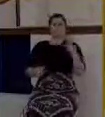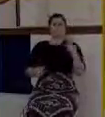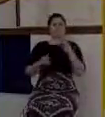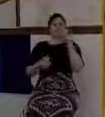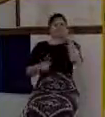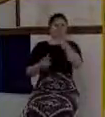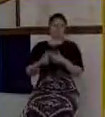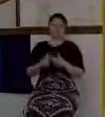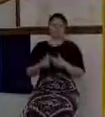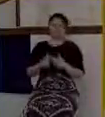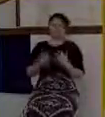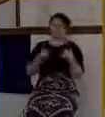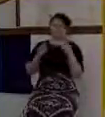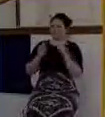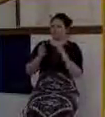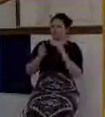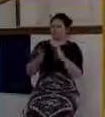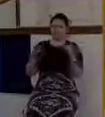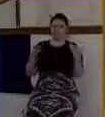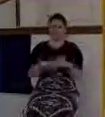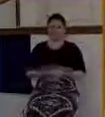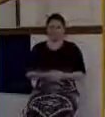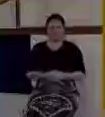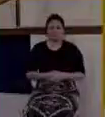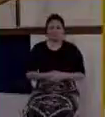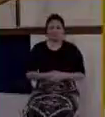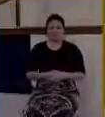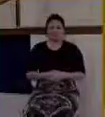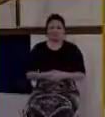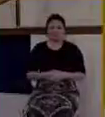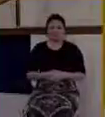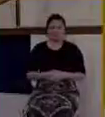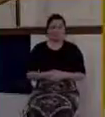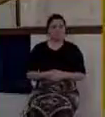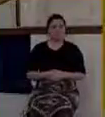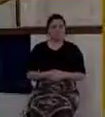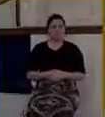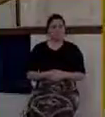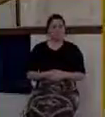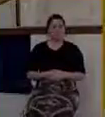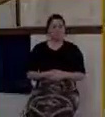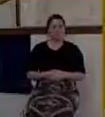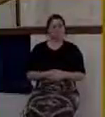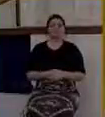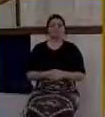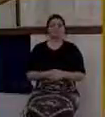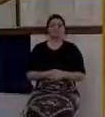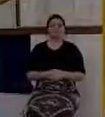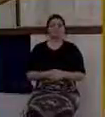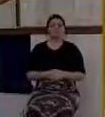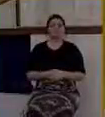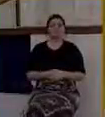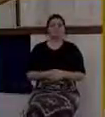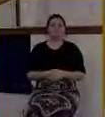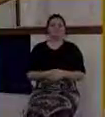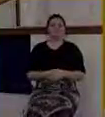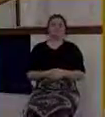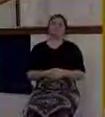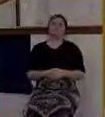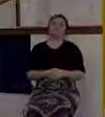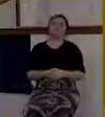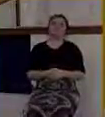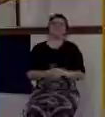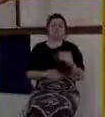right? This is kind of a hypothetical situation here. And you can see how kind of crazy this whole situation